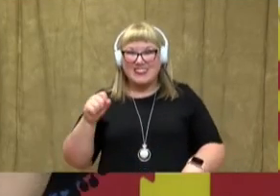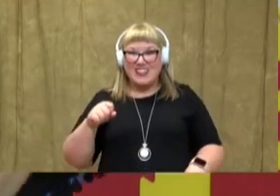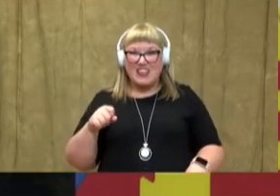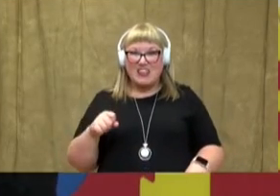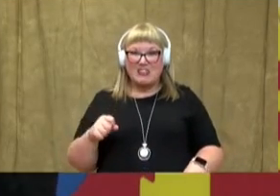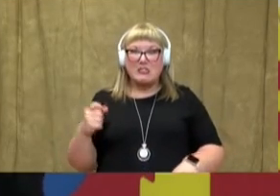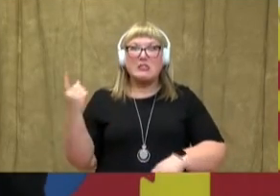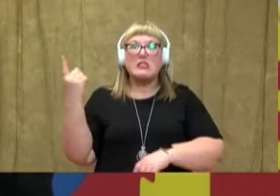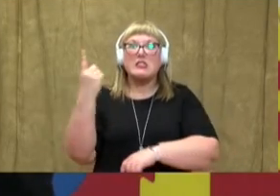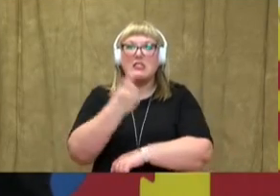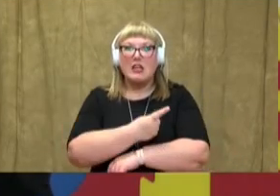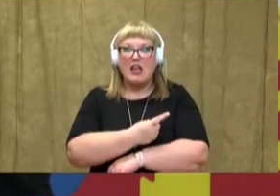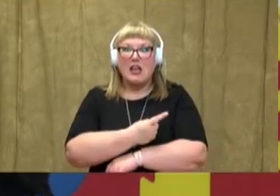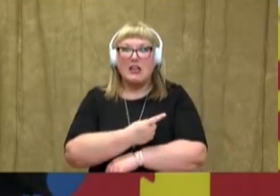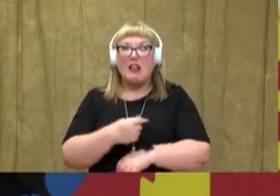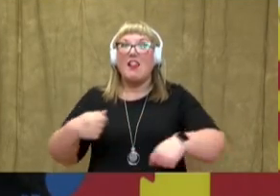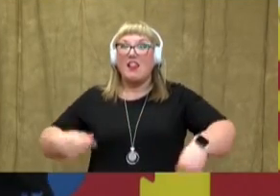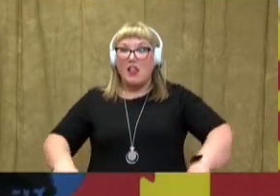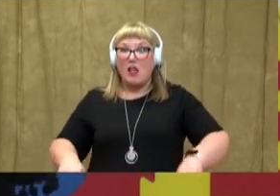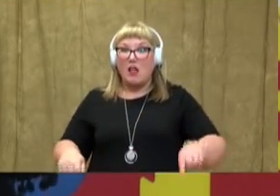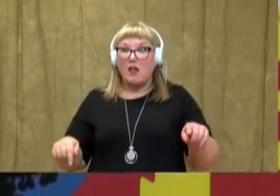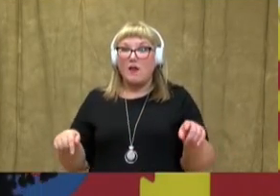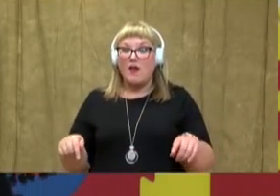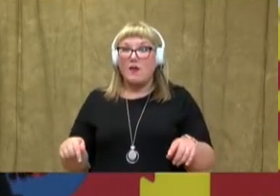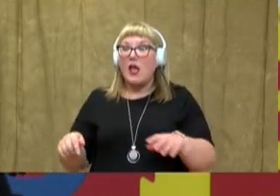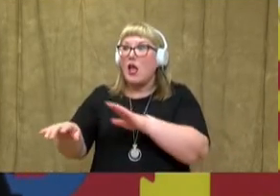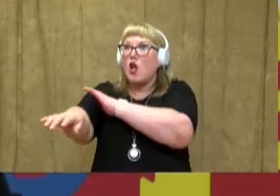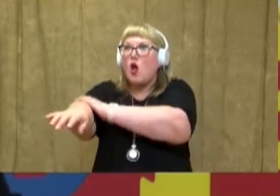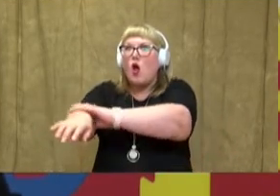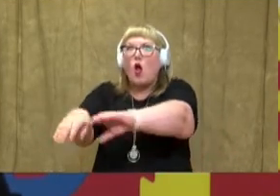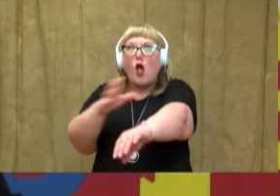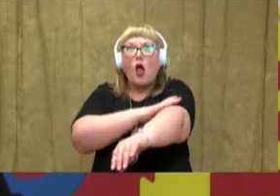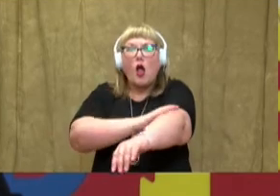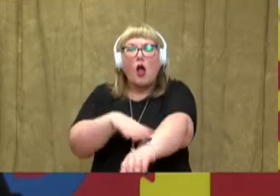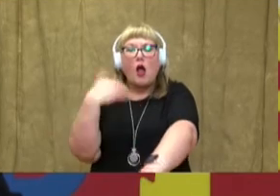And days. And arms.